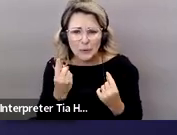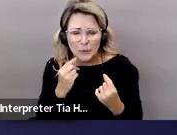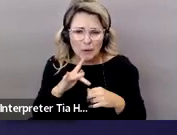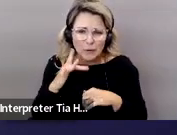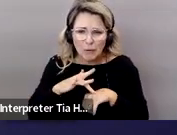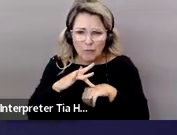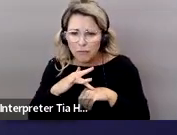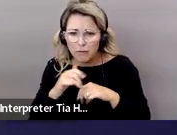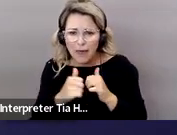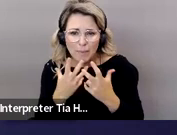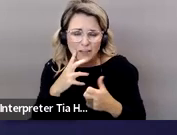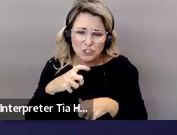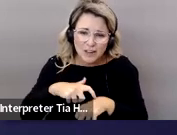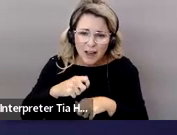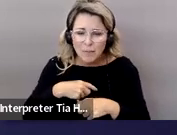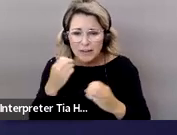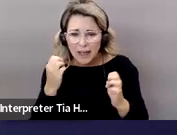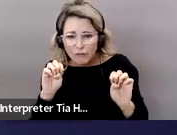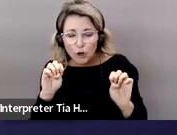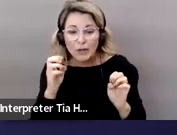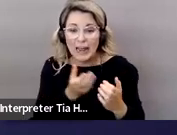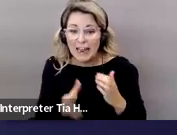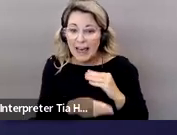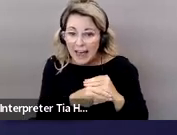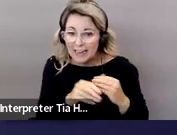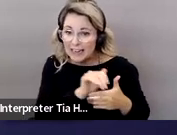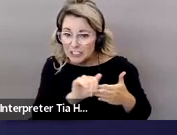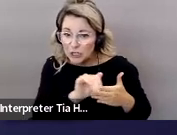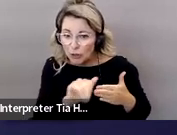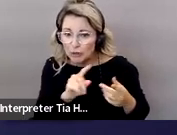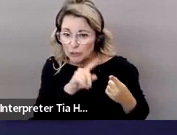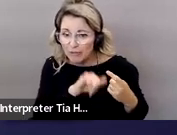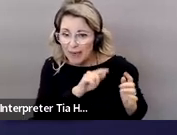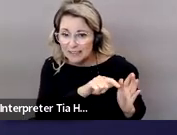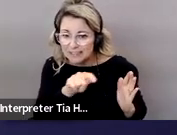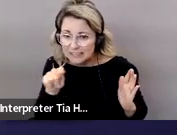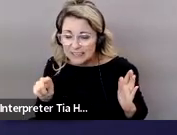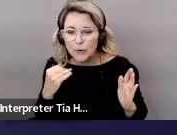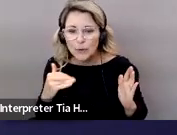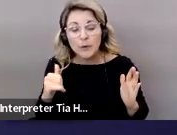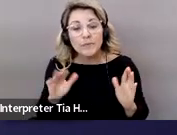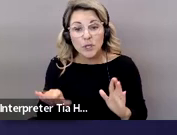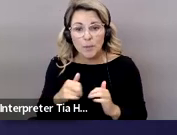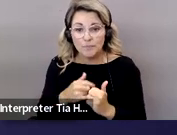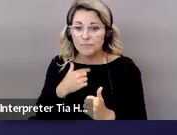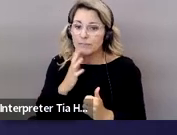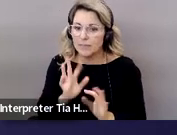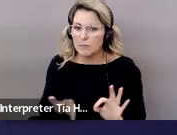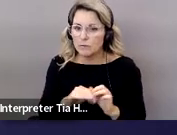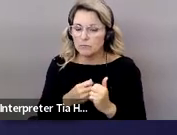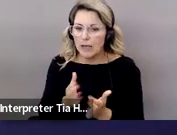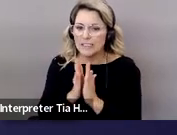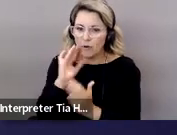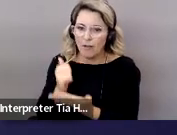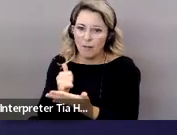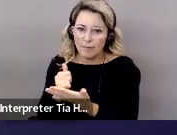does it cost, and then putting dollar figures onto that. It's always great to get help from folks who know this stuff